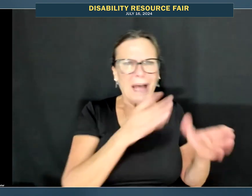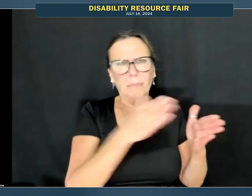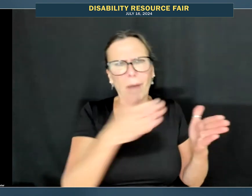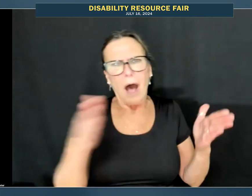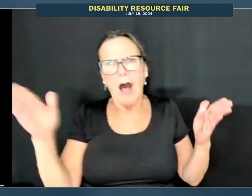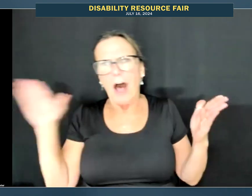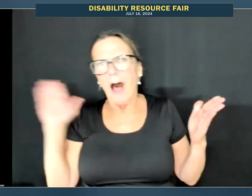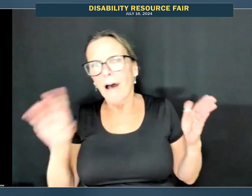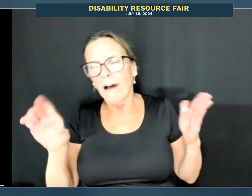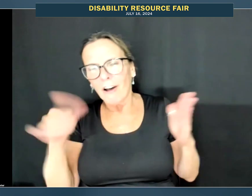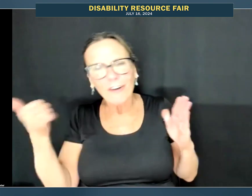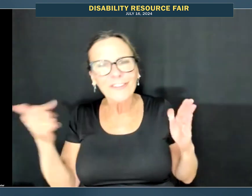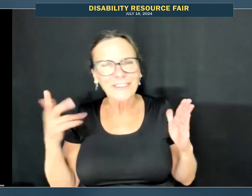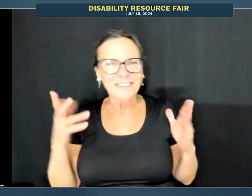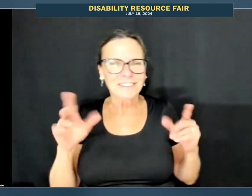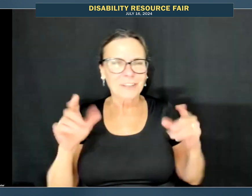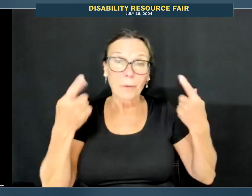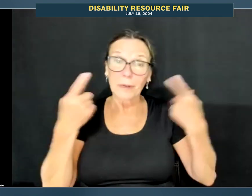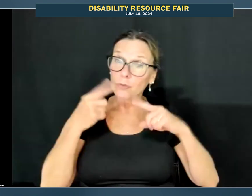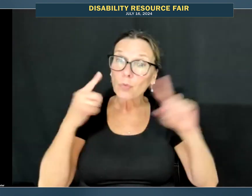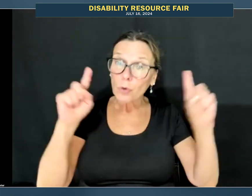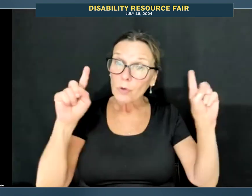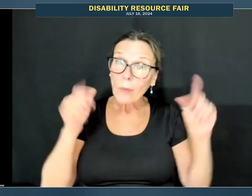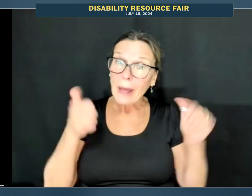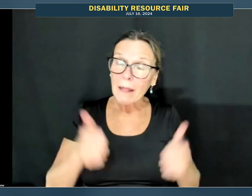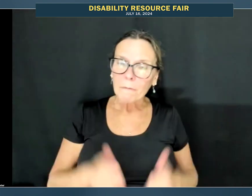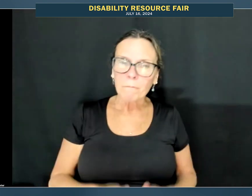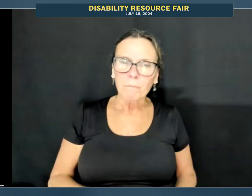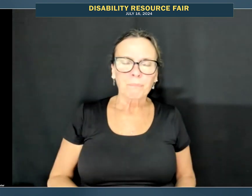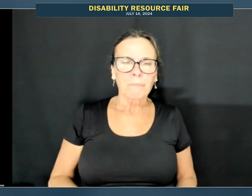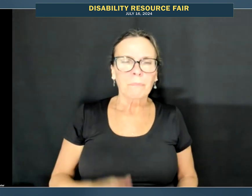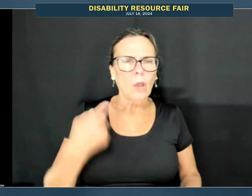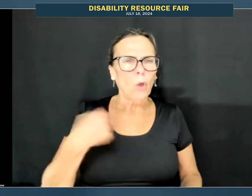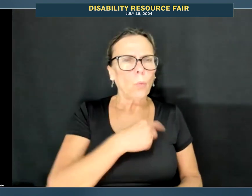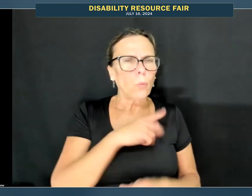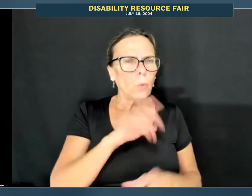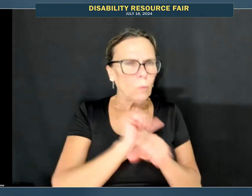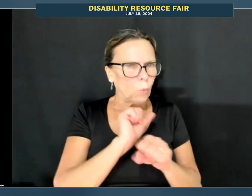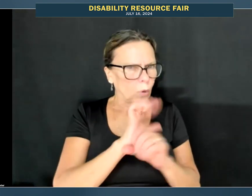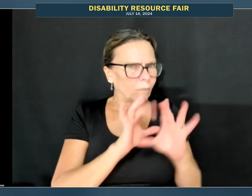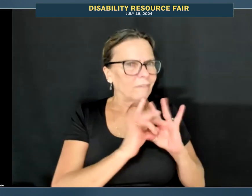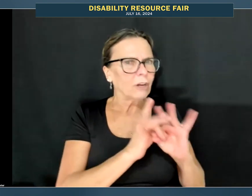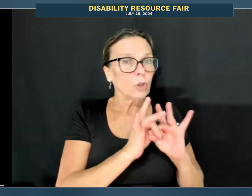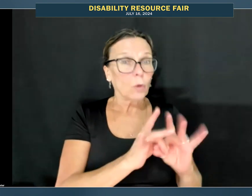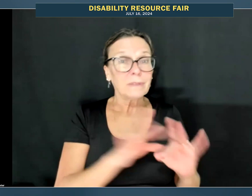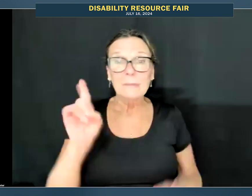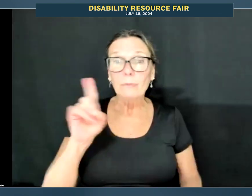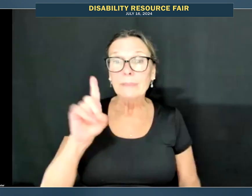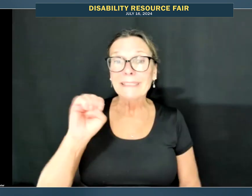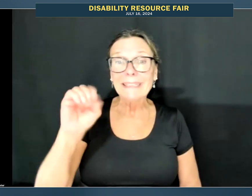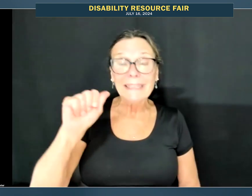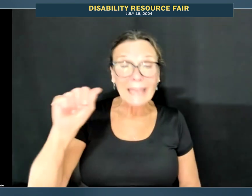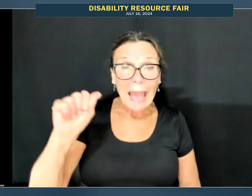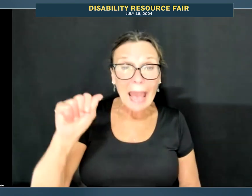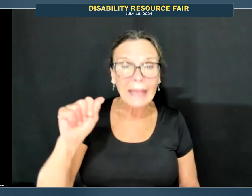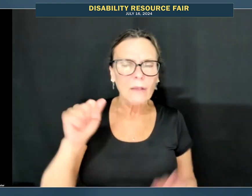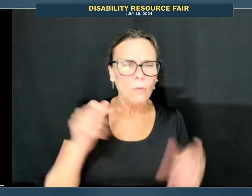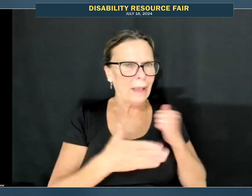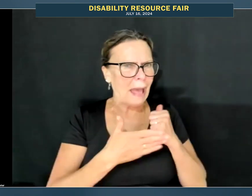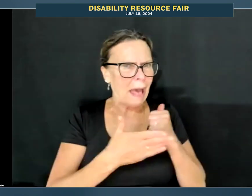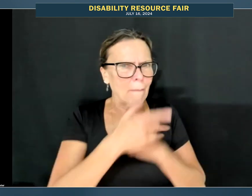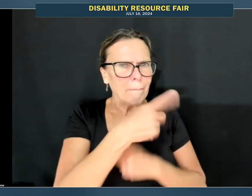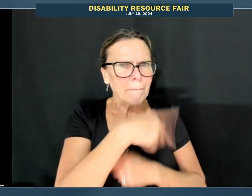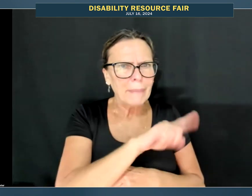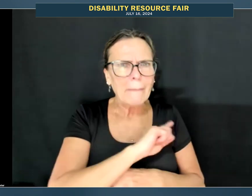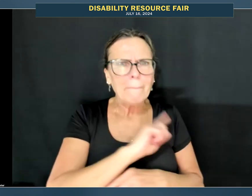So that's worked well. We work very closely with the DEA, and we help organize, Triad